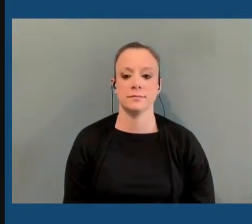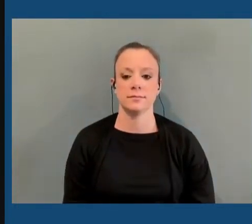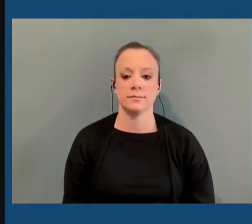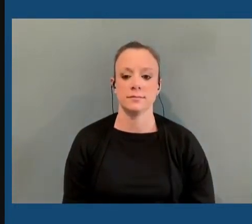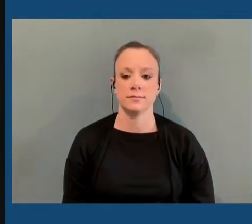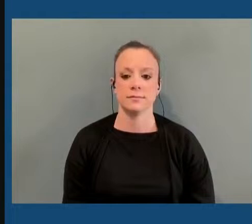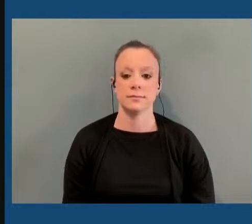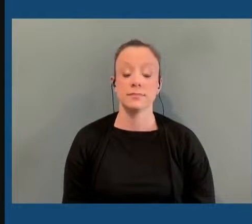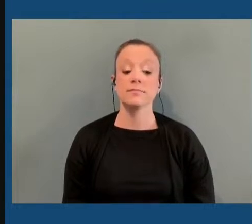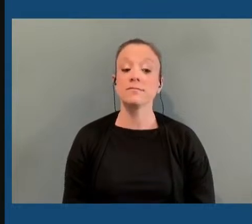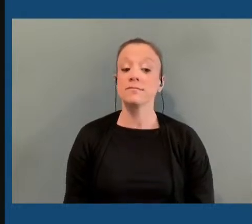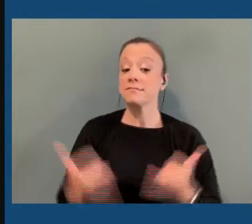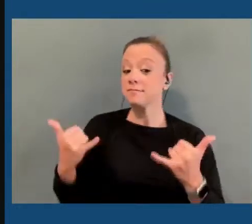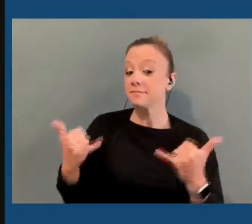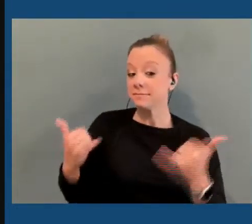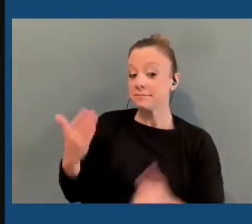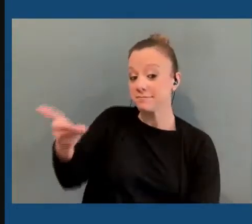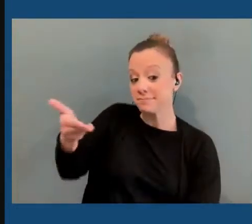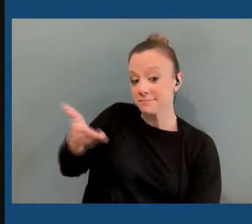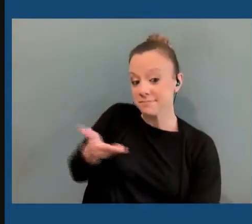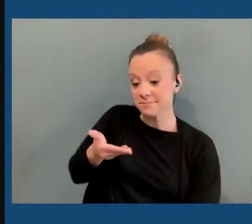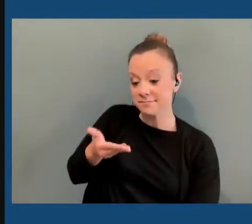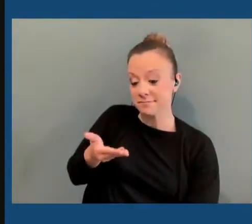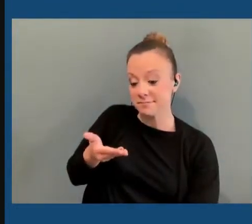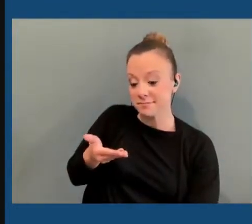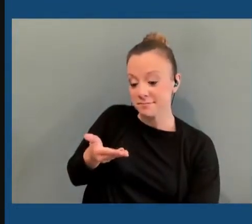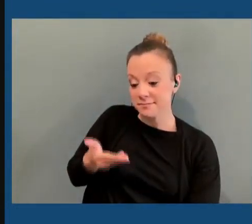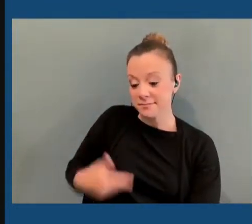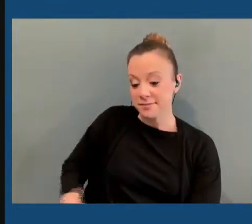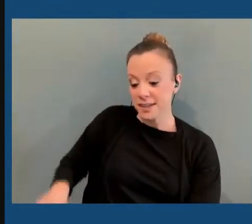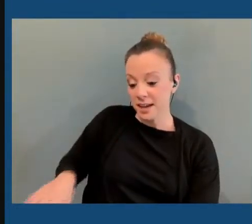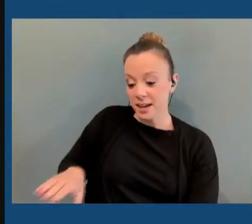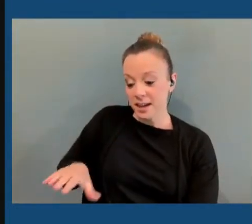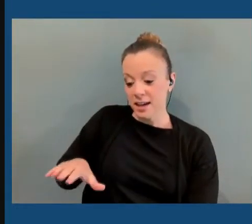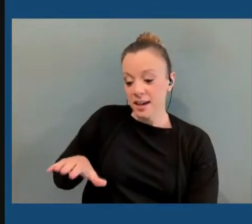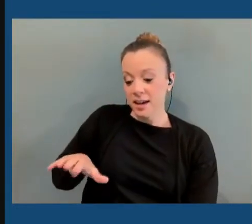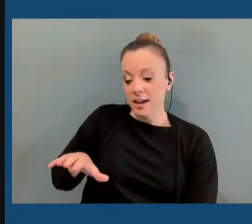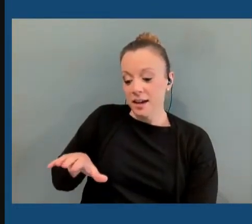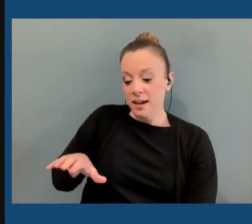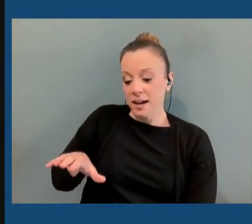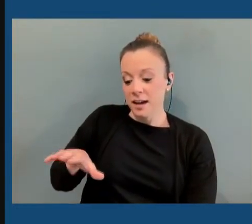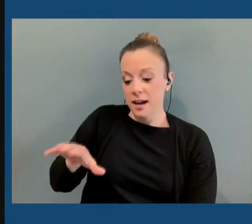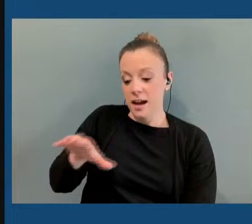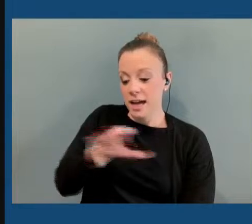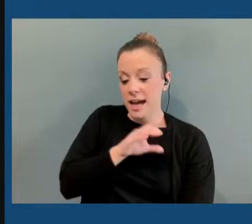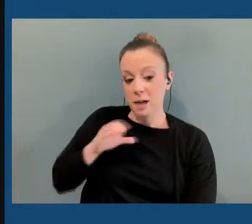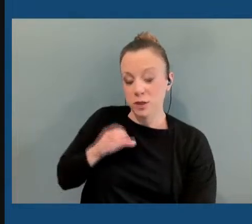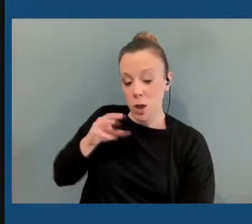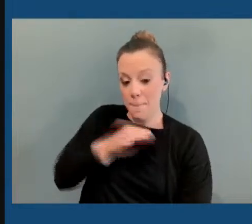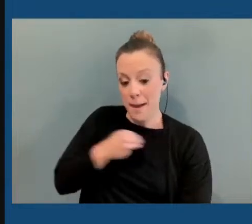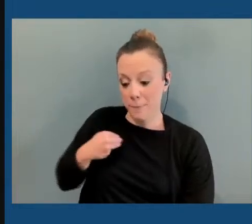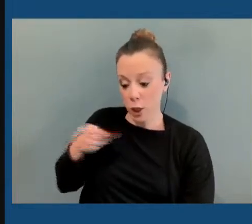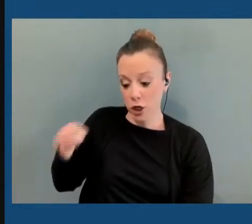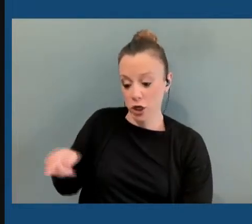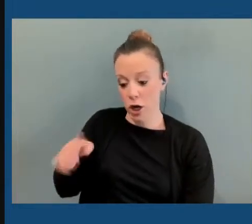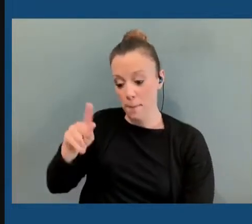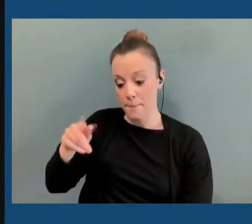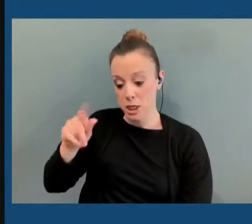Now I'd like to introduce Common Councilor Patrona Jane Jones-Rouser from the 4th District.